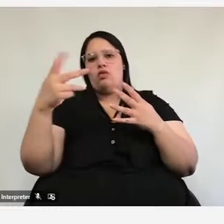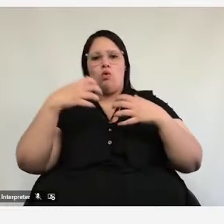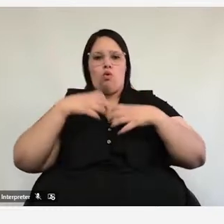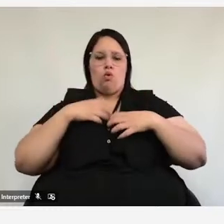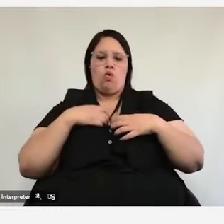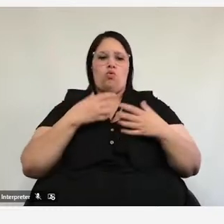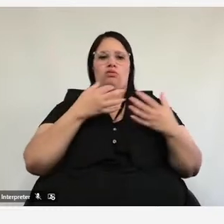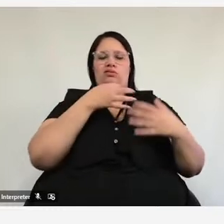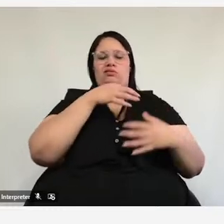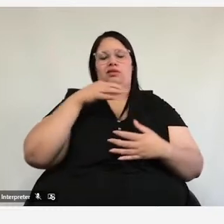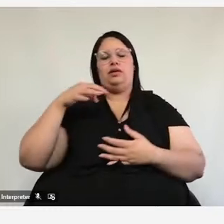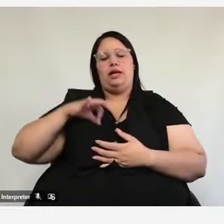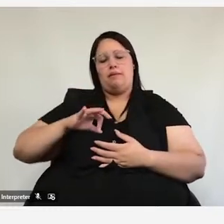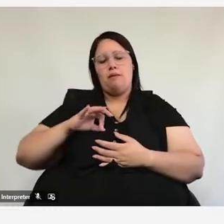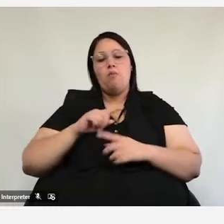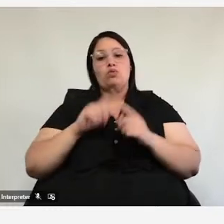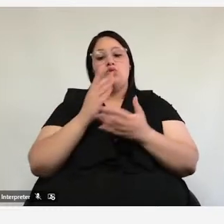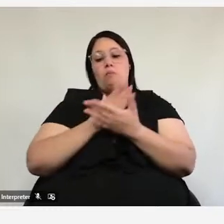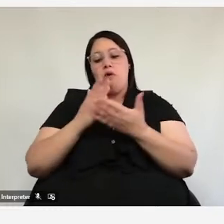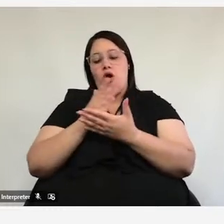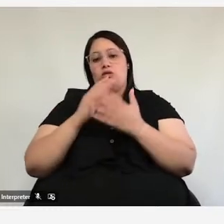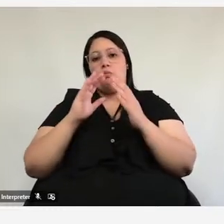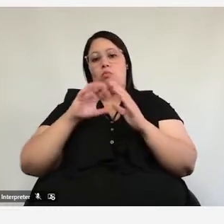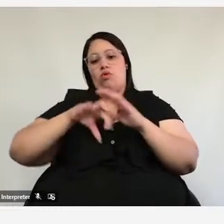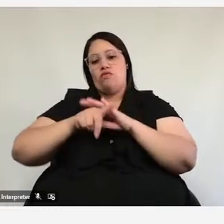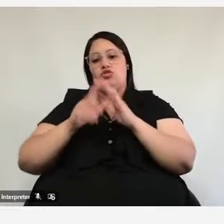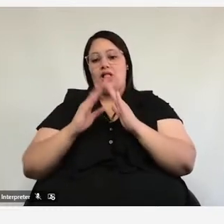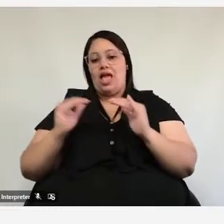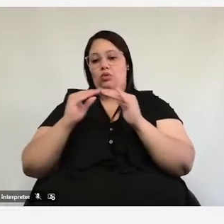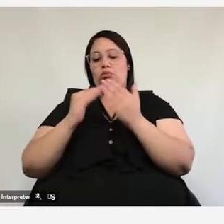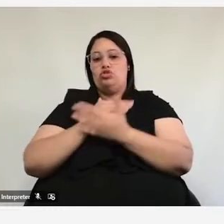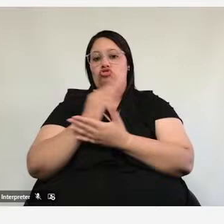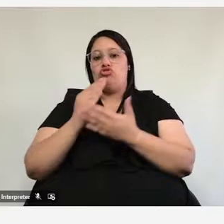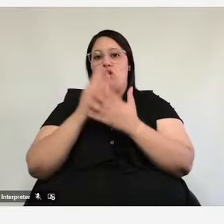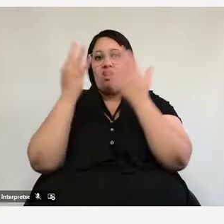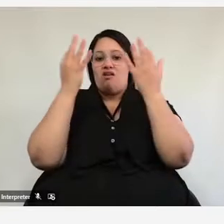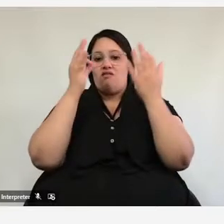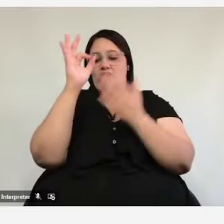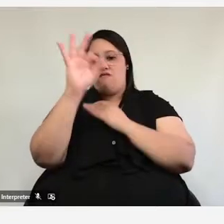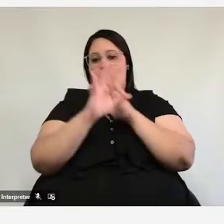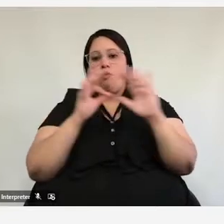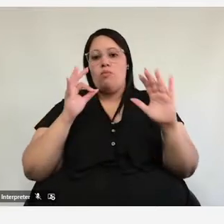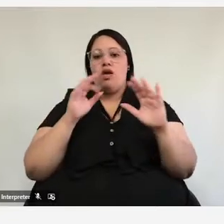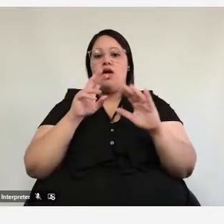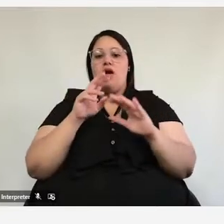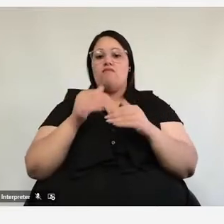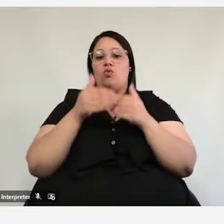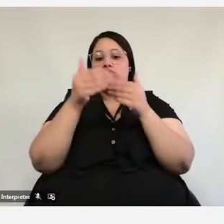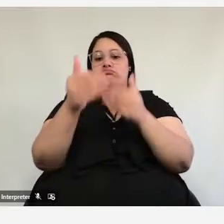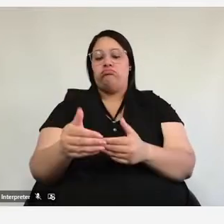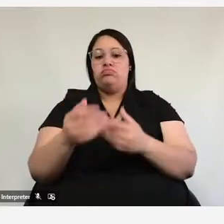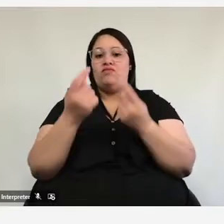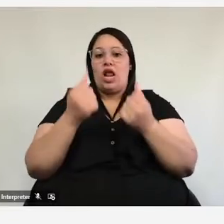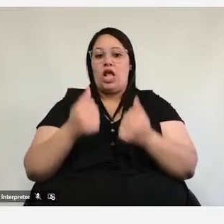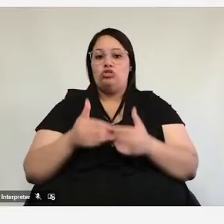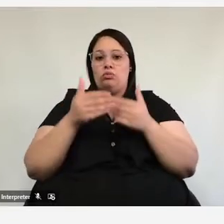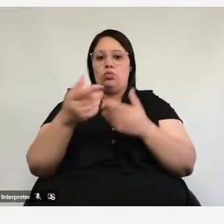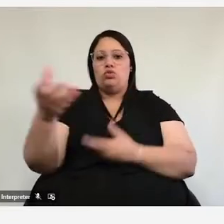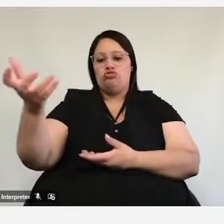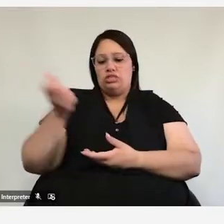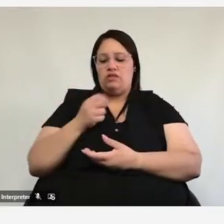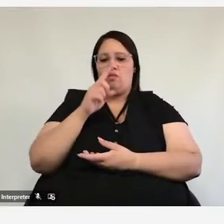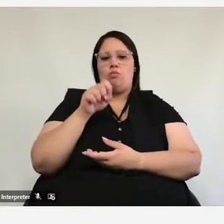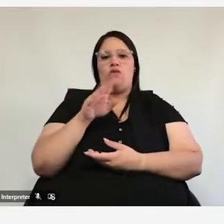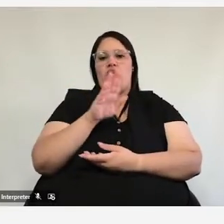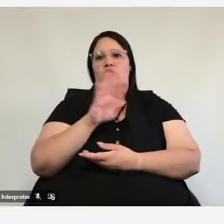receipts. As part of our provincial equitable share formula over the MTEF, we have received 1.5 billion rand for compensation